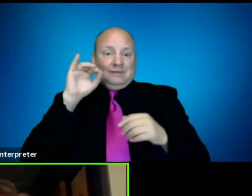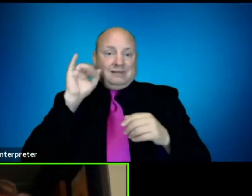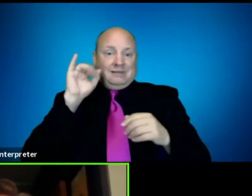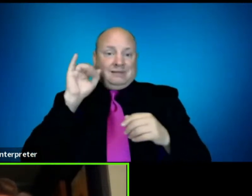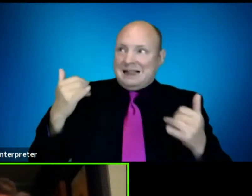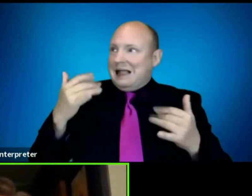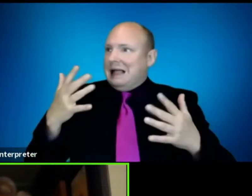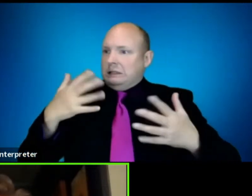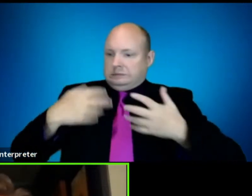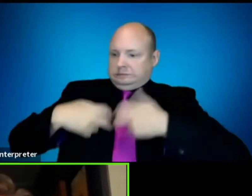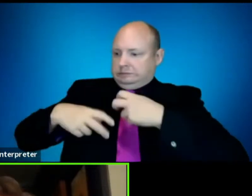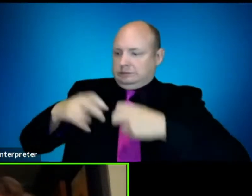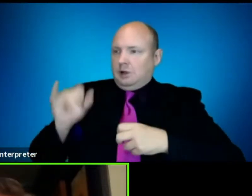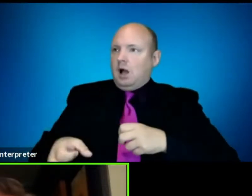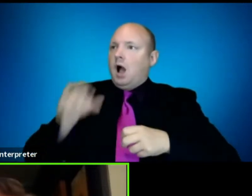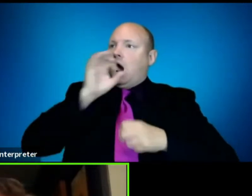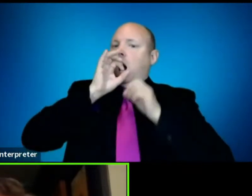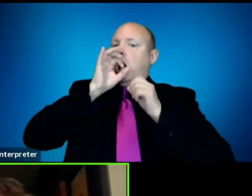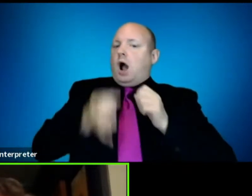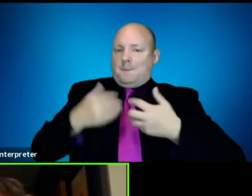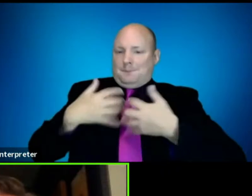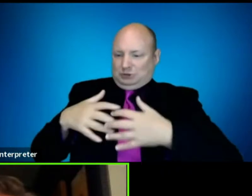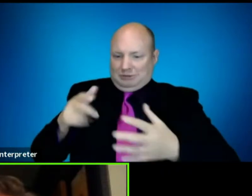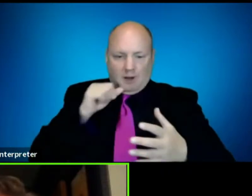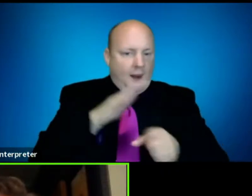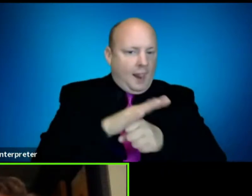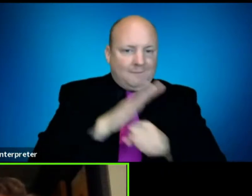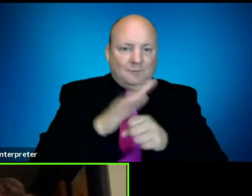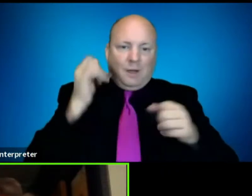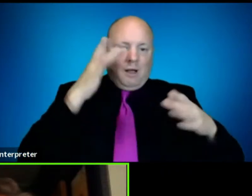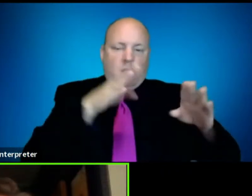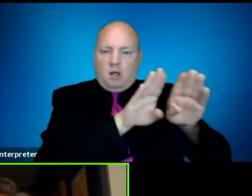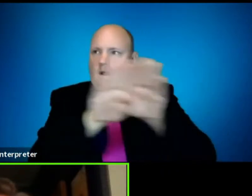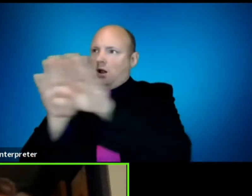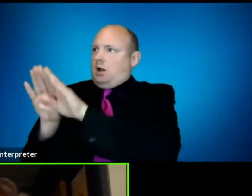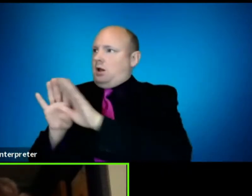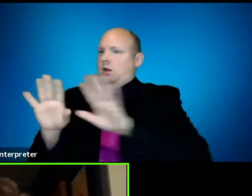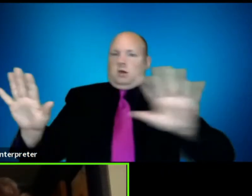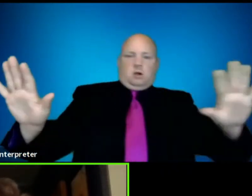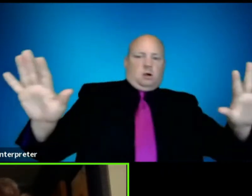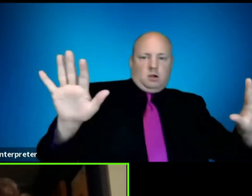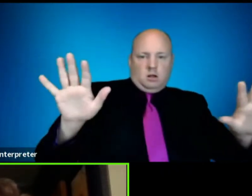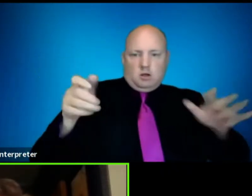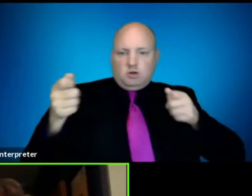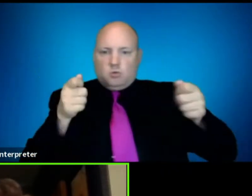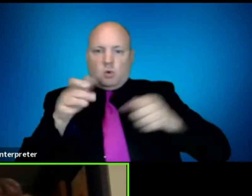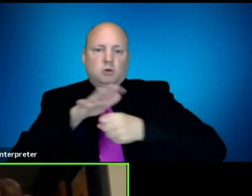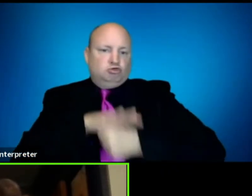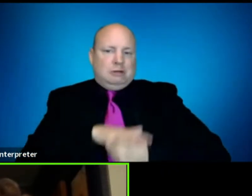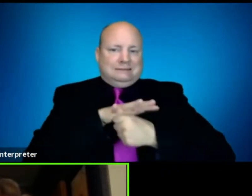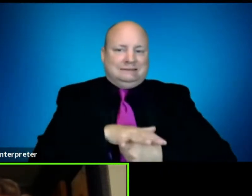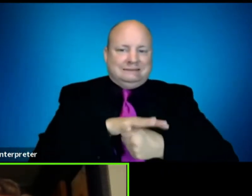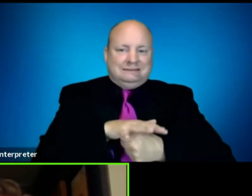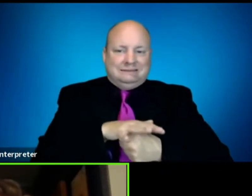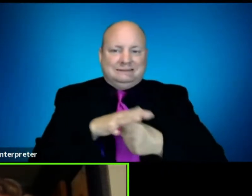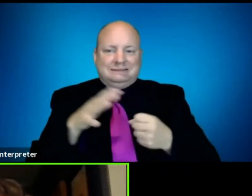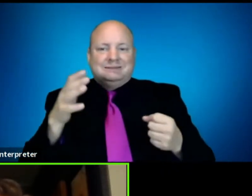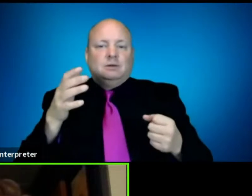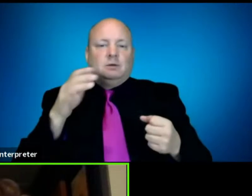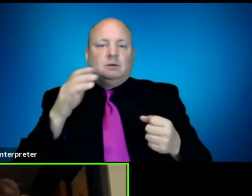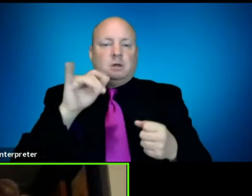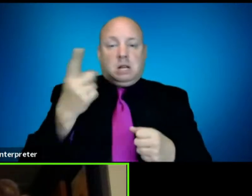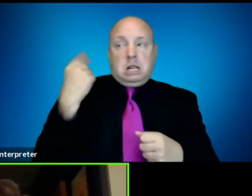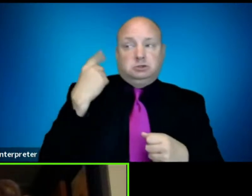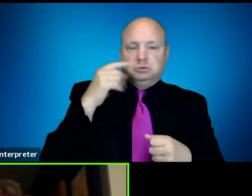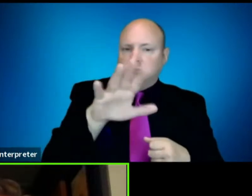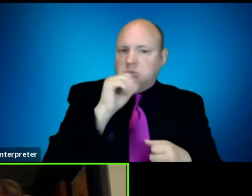and trying not to touch our face. So we didn't see much RSV last year. We didn't see much influenza last year, and that helped control the